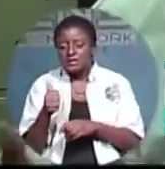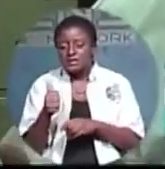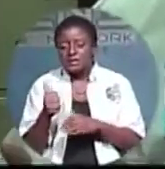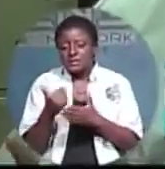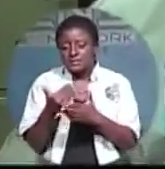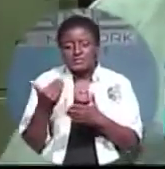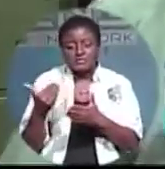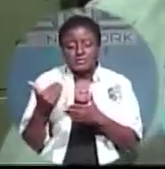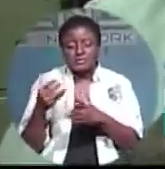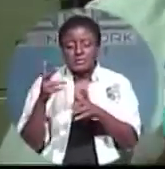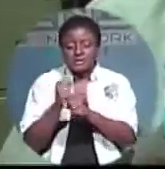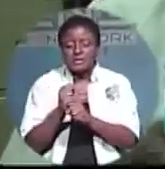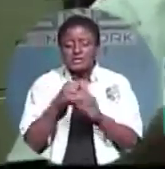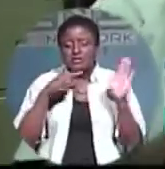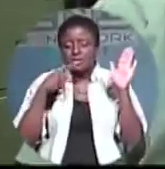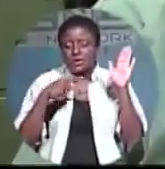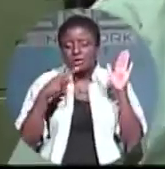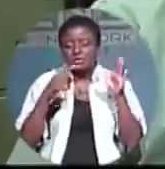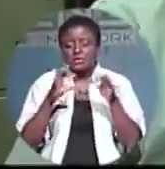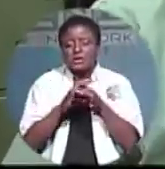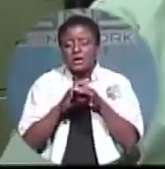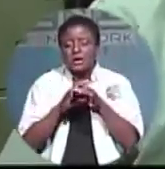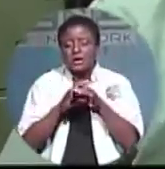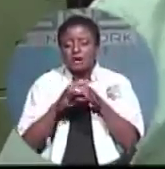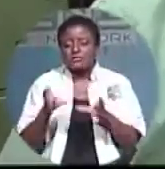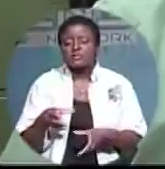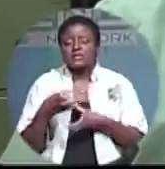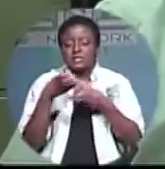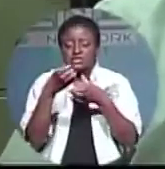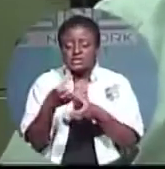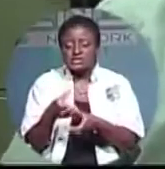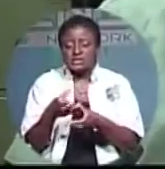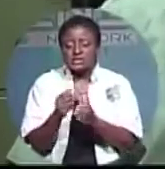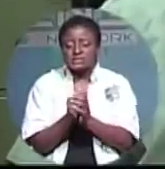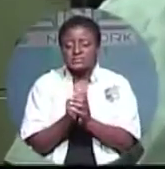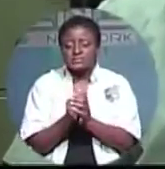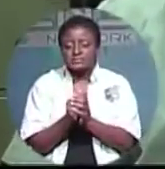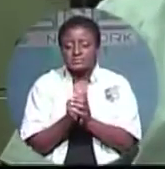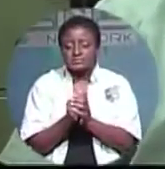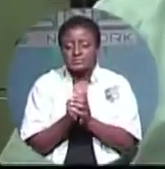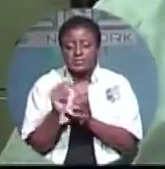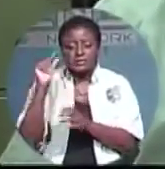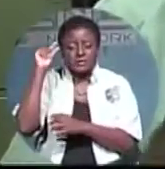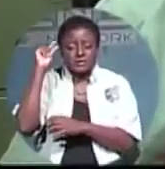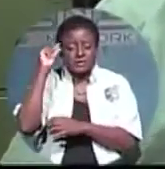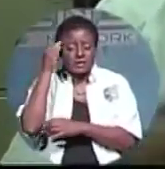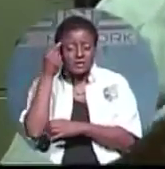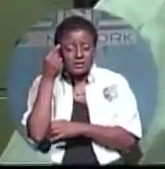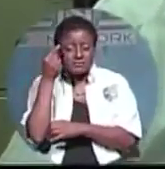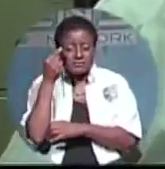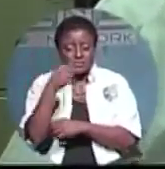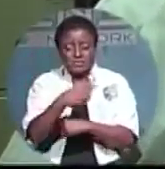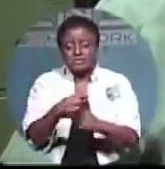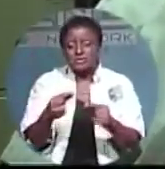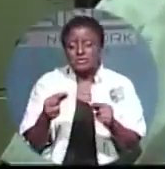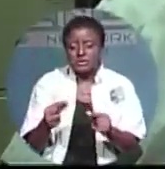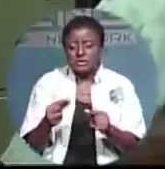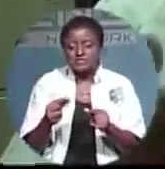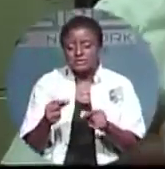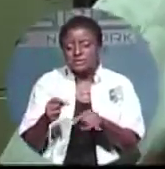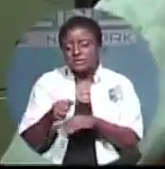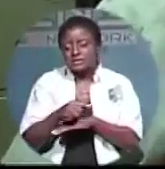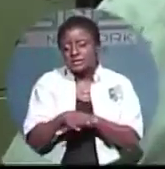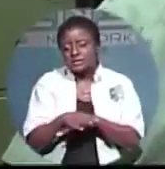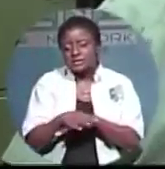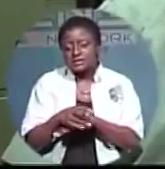oath of allegiance. The Governor General, when he comes to the square, he inspects the Guard of Honor, and then he sends the black rod from